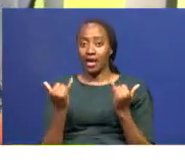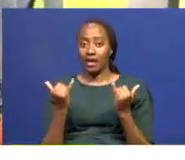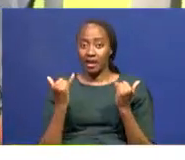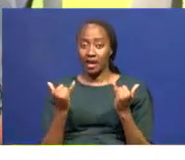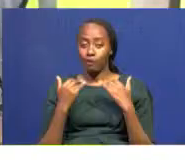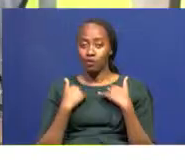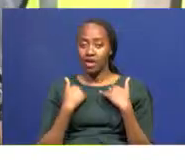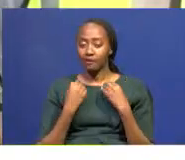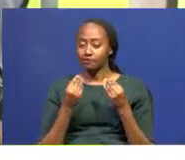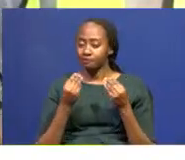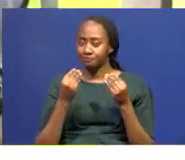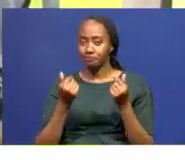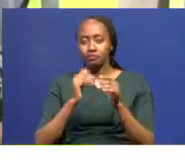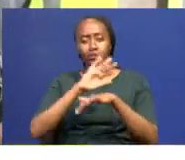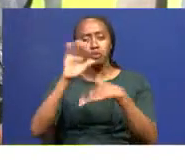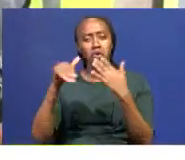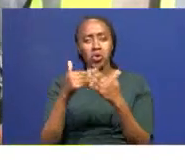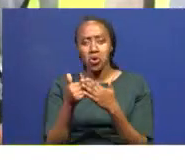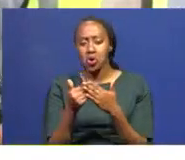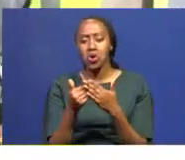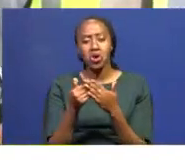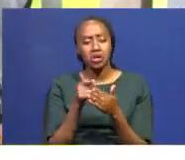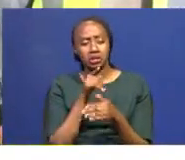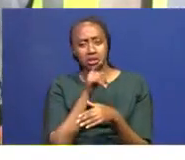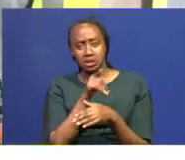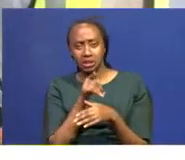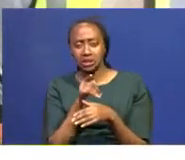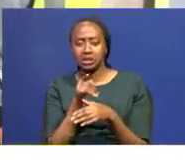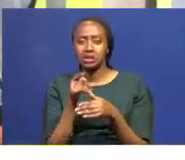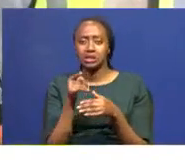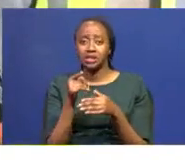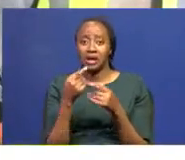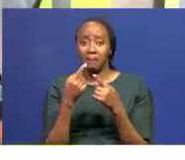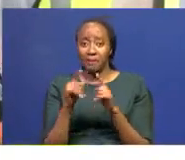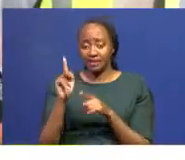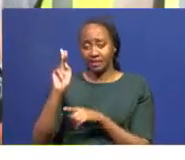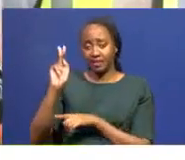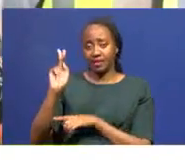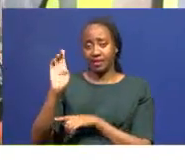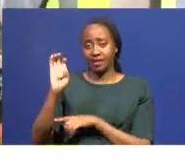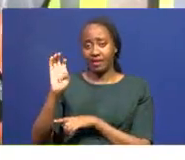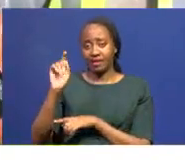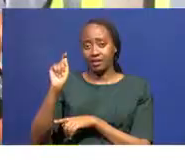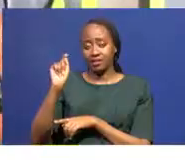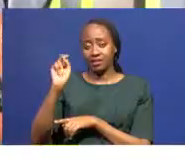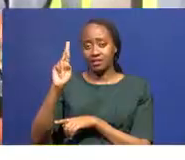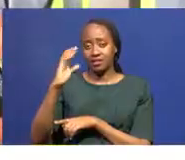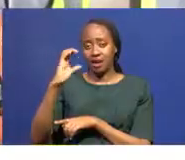attended to all temporary structures like this, and from KETRACO site, this was our